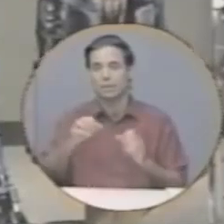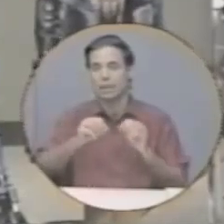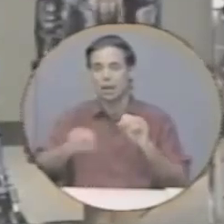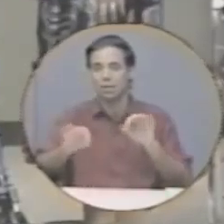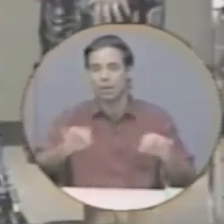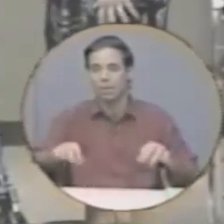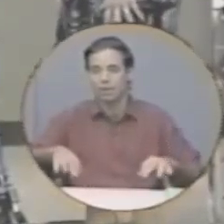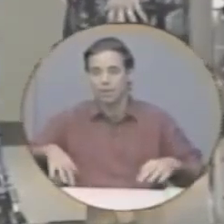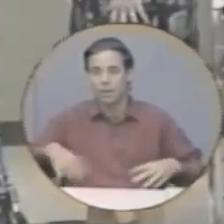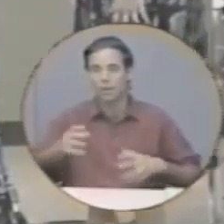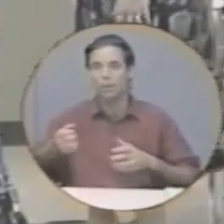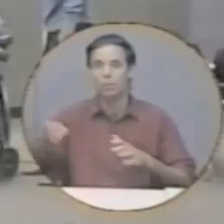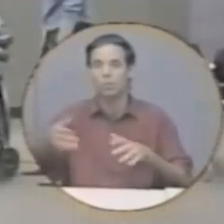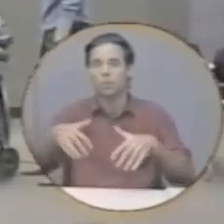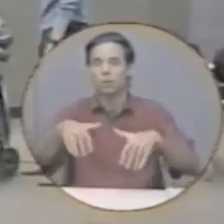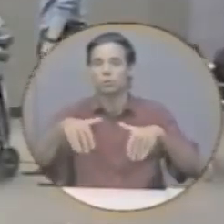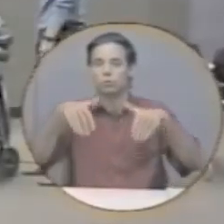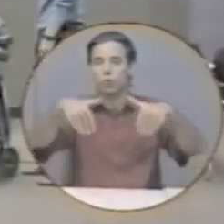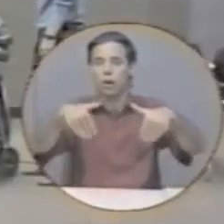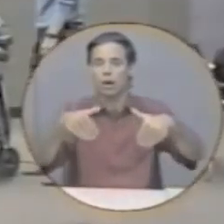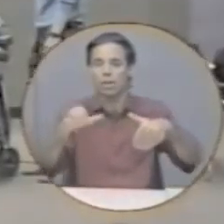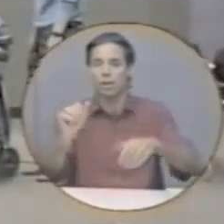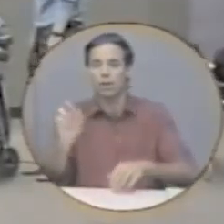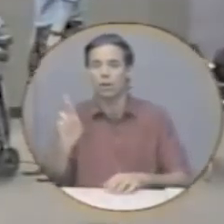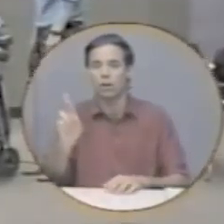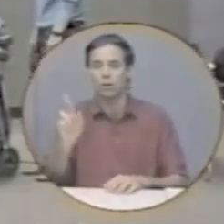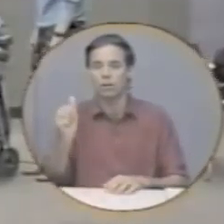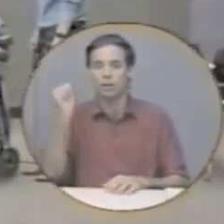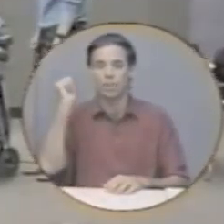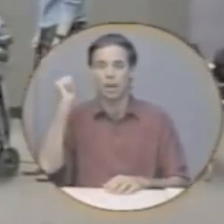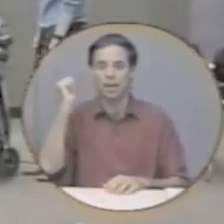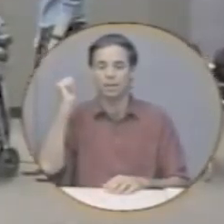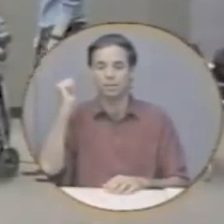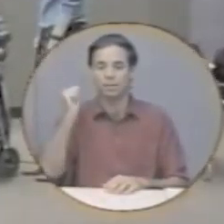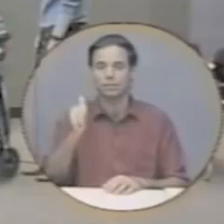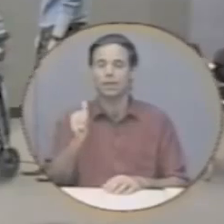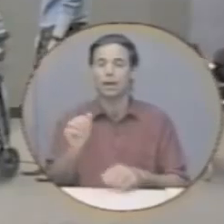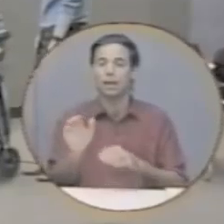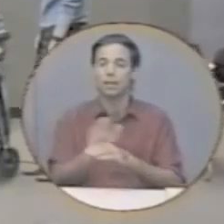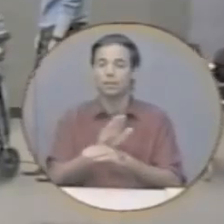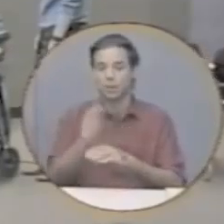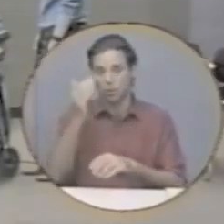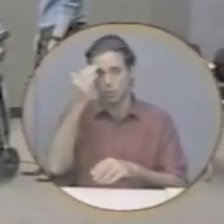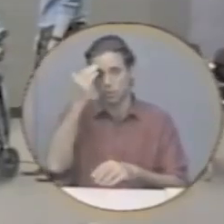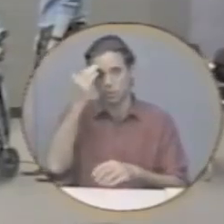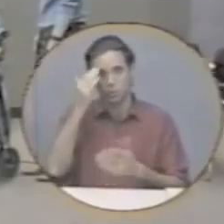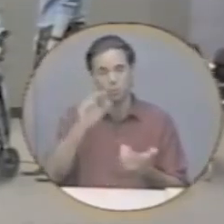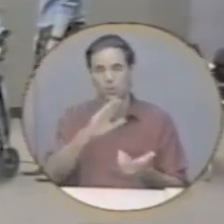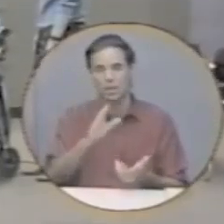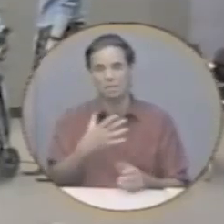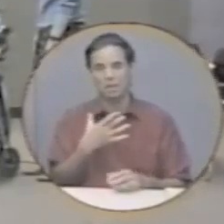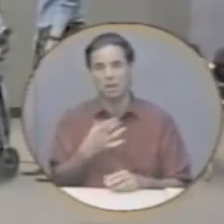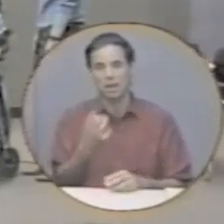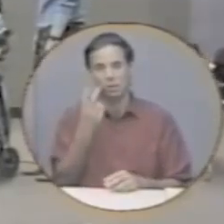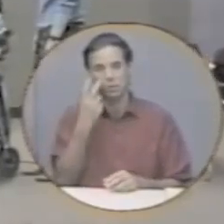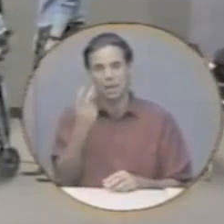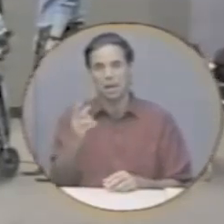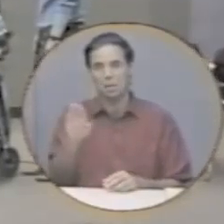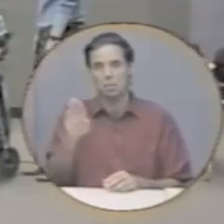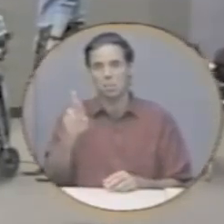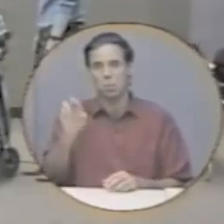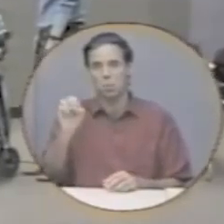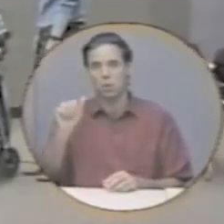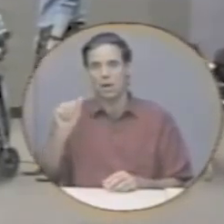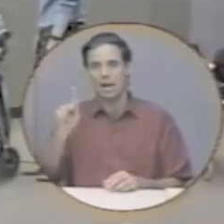car. Yeah, if I can interject something real quick here. In the industry, I know as vendors, we'd never like to say breaks